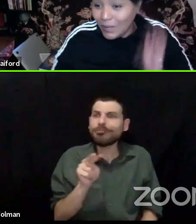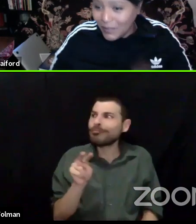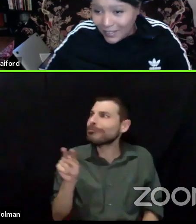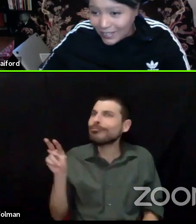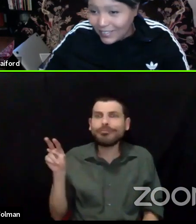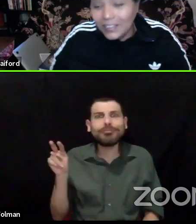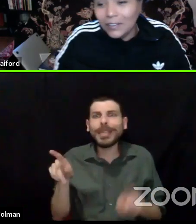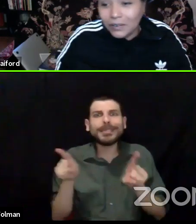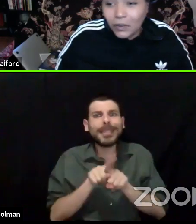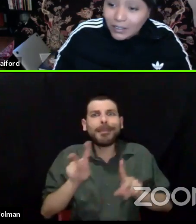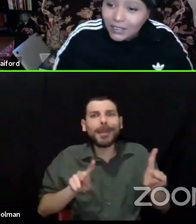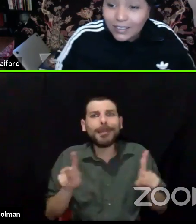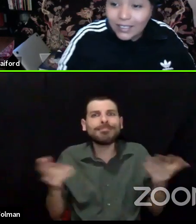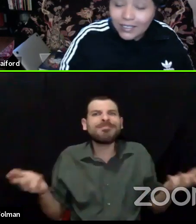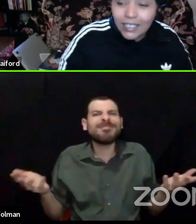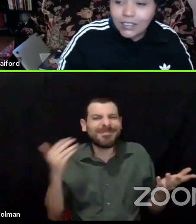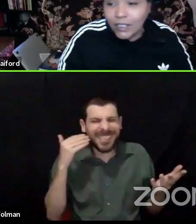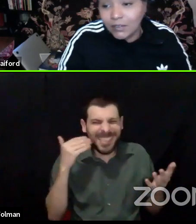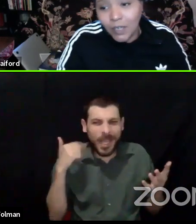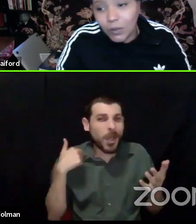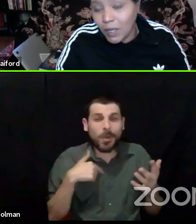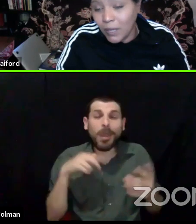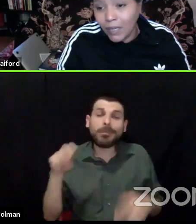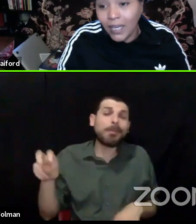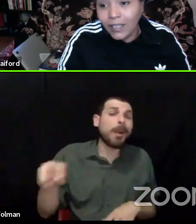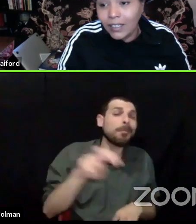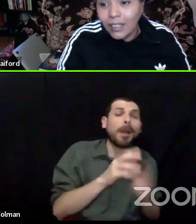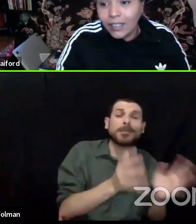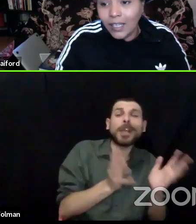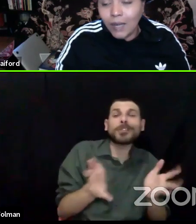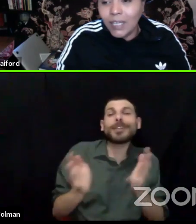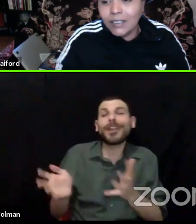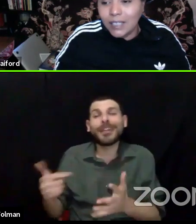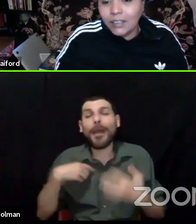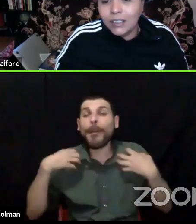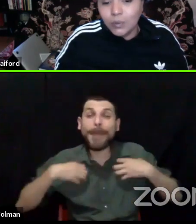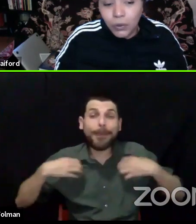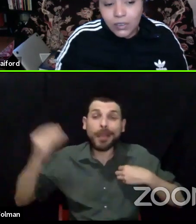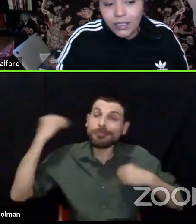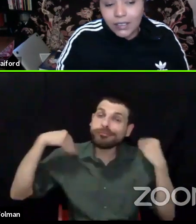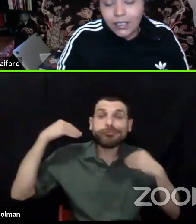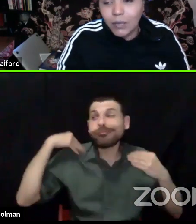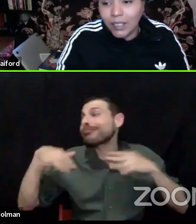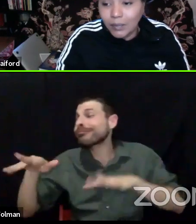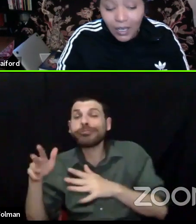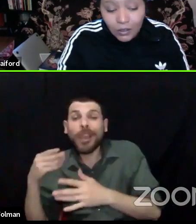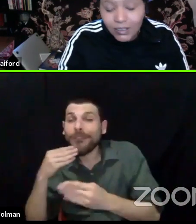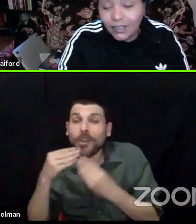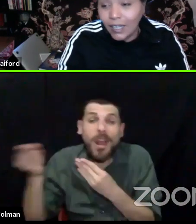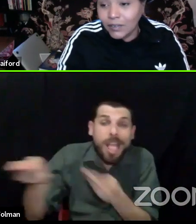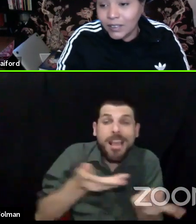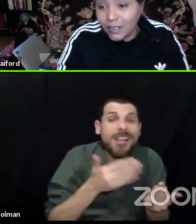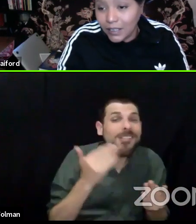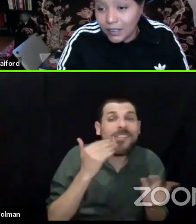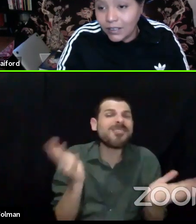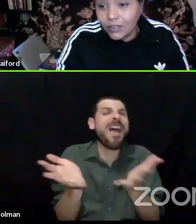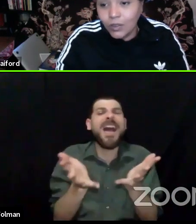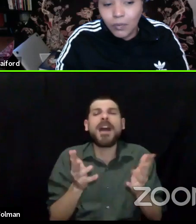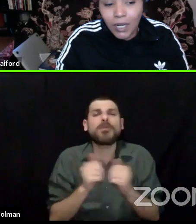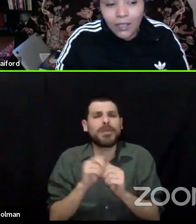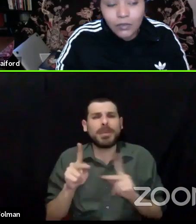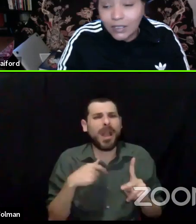it happening? And, you know, going on to the next house, running around with my backpack. Like, I'm not just out here bullying anybody. I'm out here having